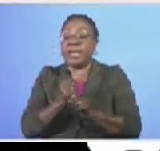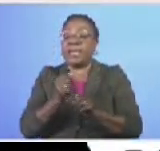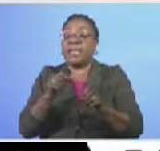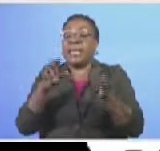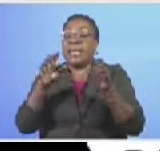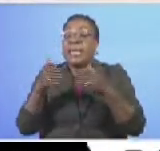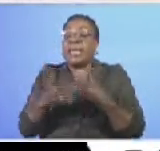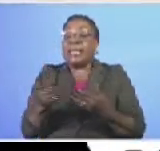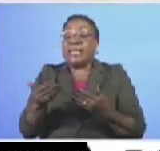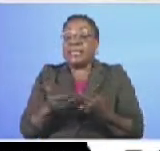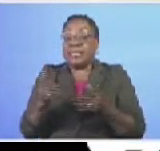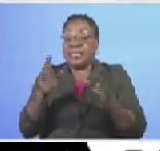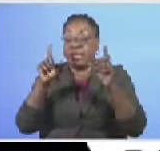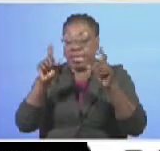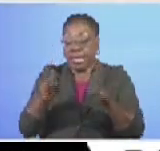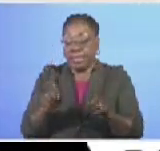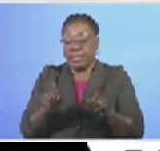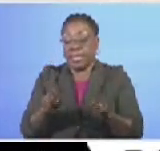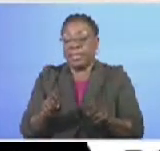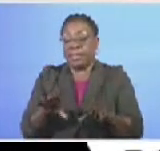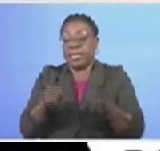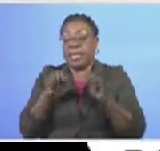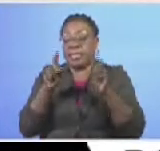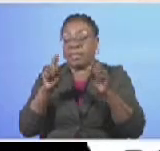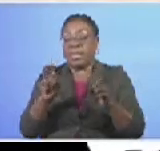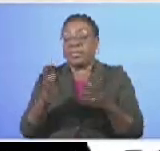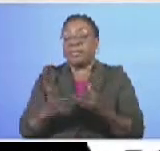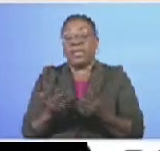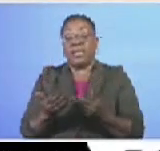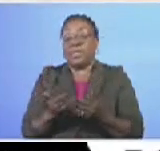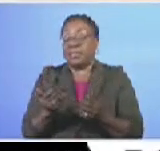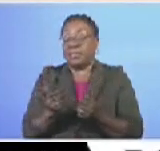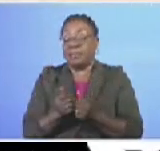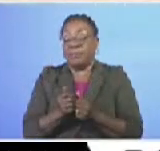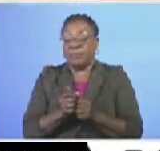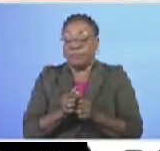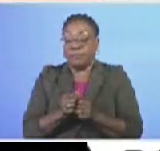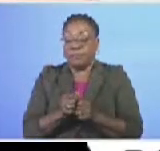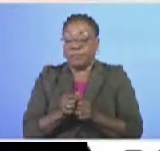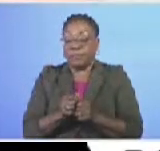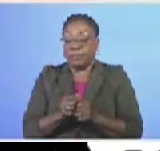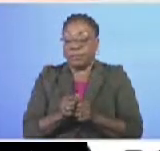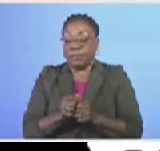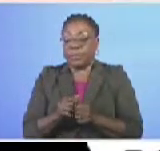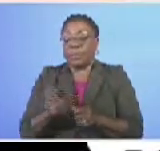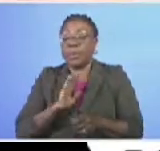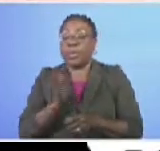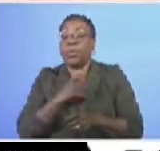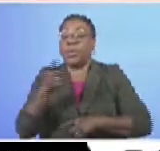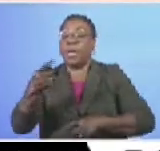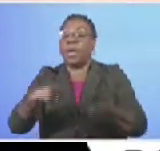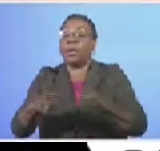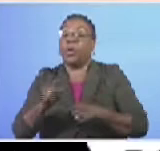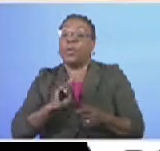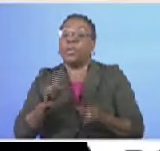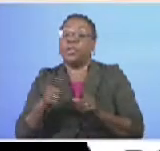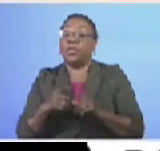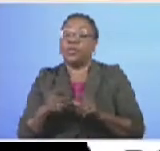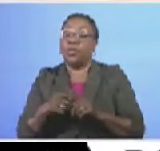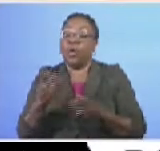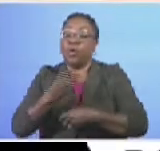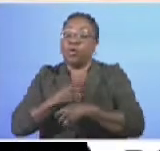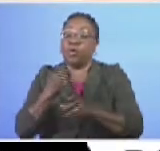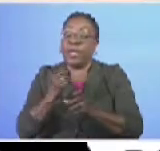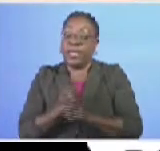came to Nassau and Atlantis was open, we wouldn't envision people coming over the bridge to go to Doctor's Hospital. We are going to create